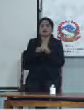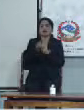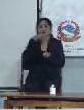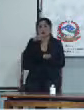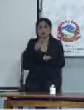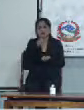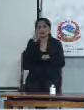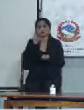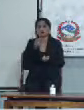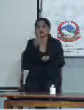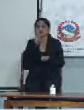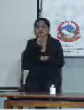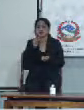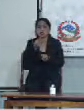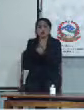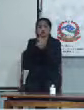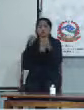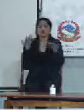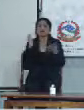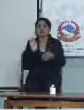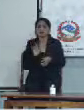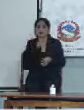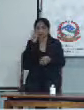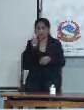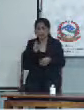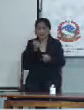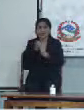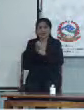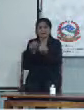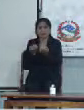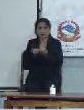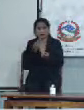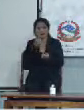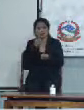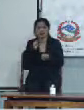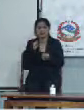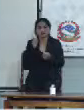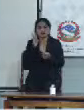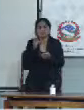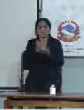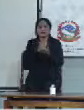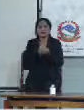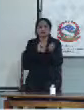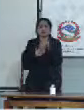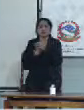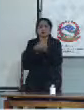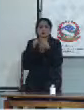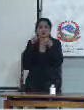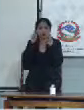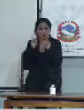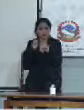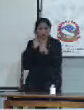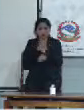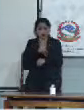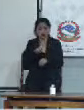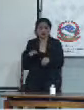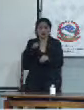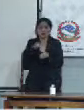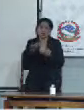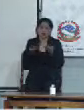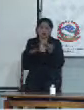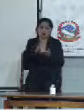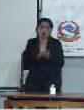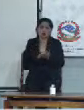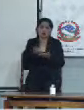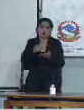not do. The mass awareing program is very important. That is the role of the public government. So from the Asad one, which is from day